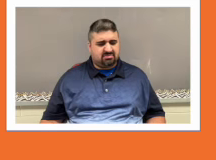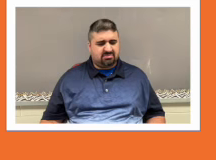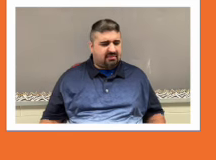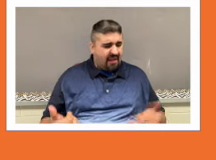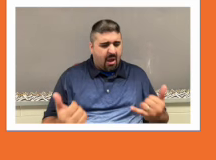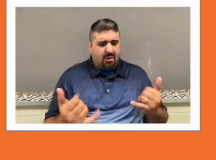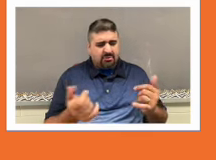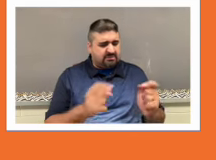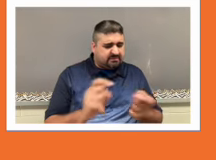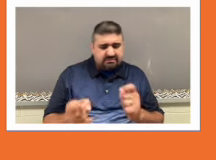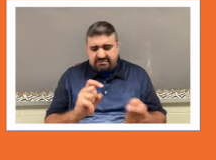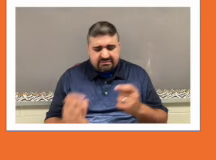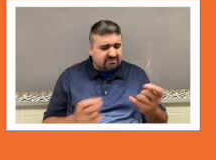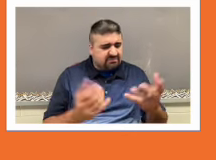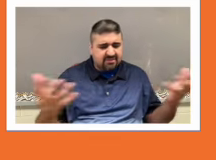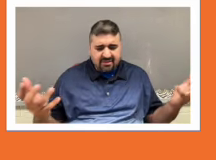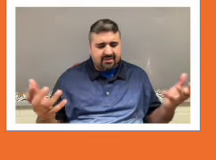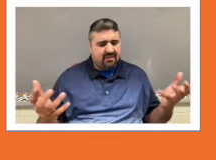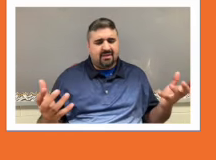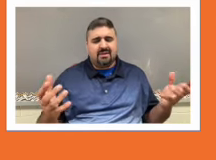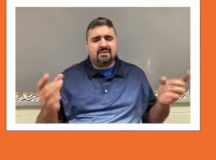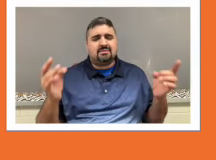trails.